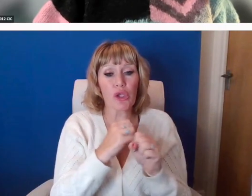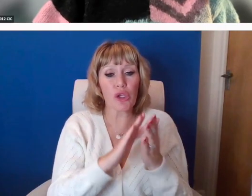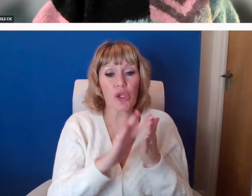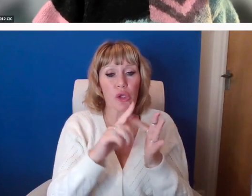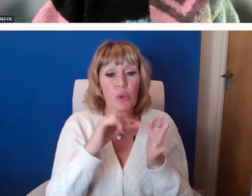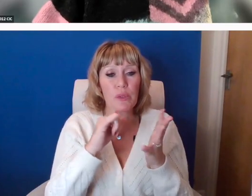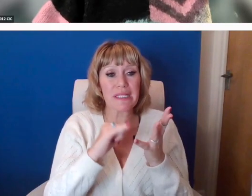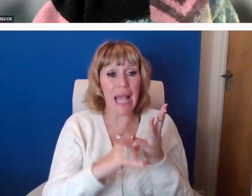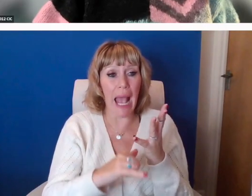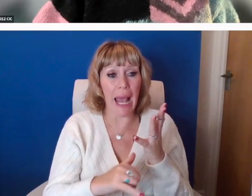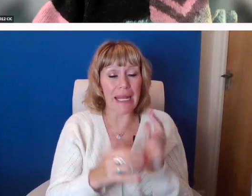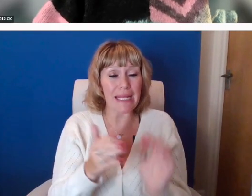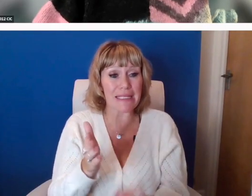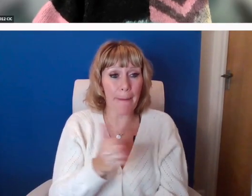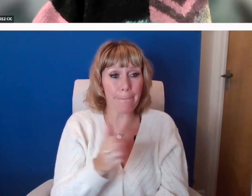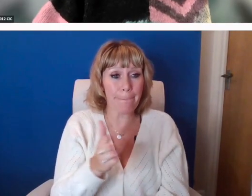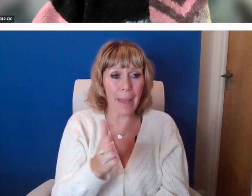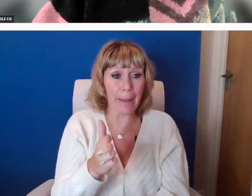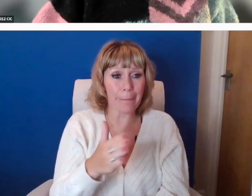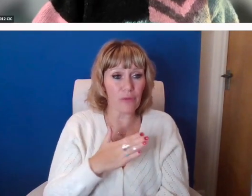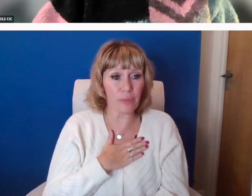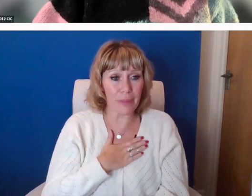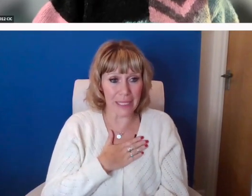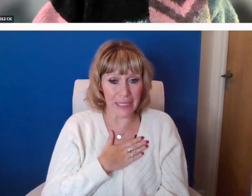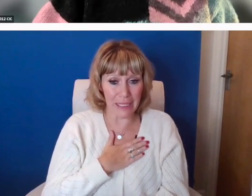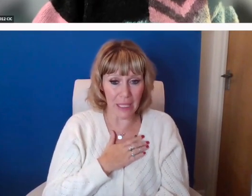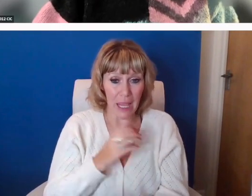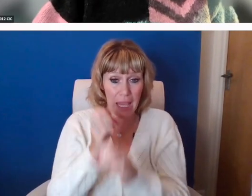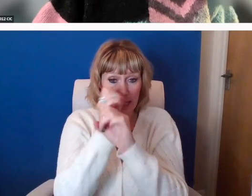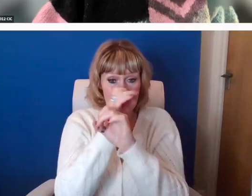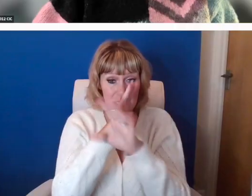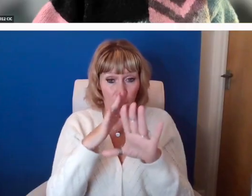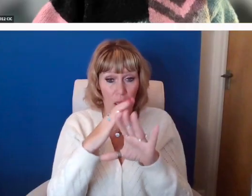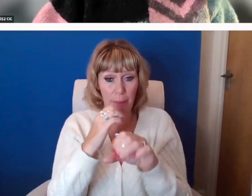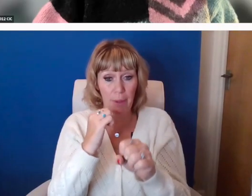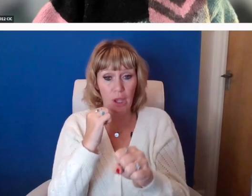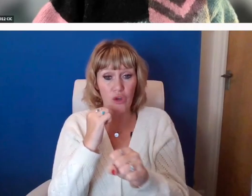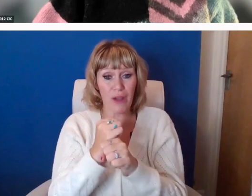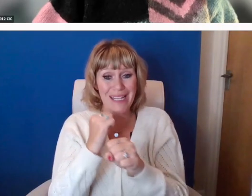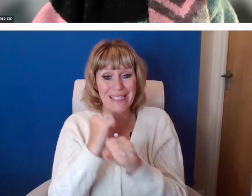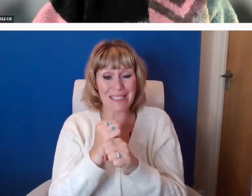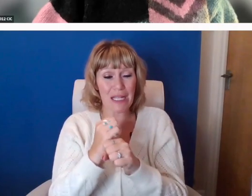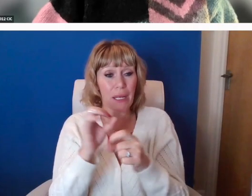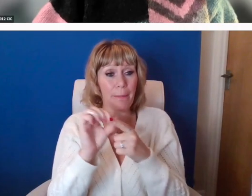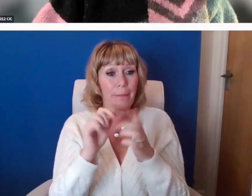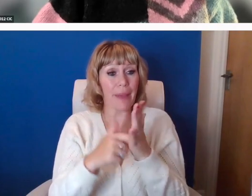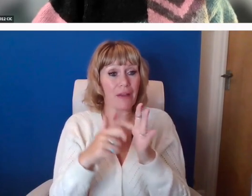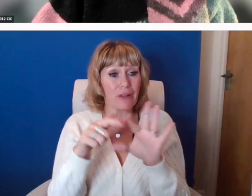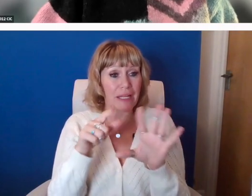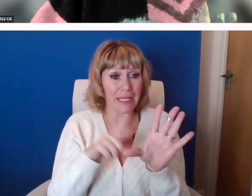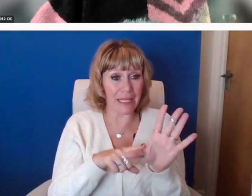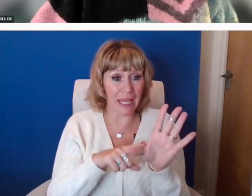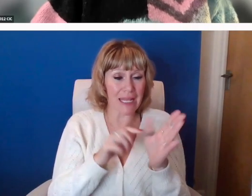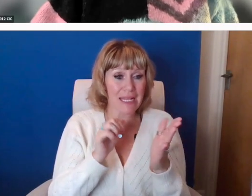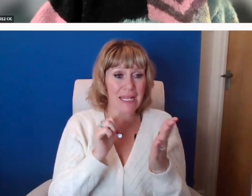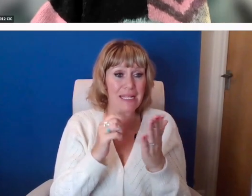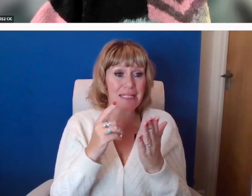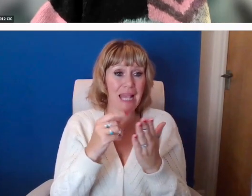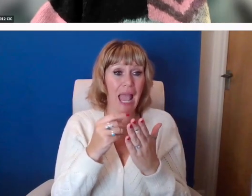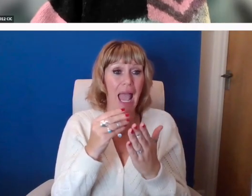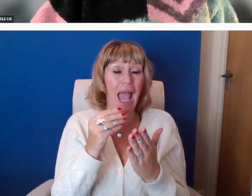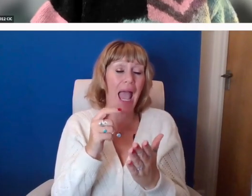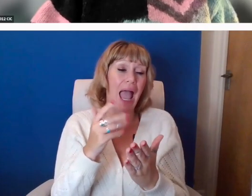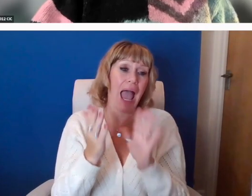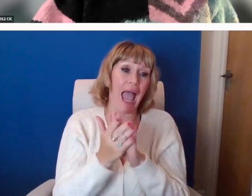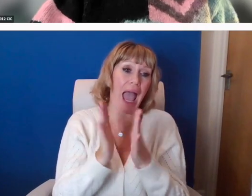me inspired by Grayson Perry from 2016. It's hand painted and printed paper. Jemima